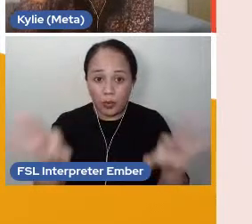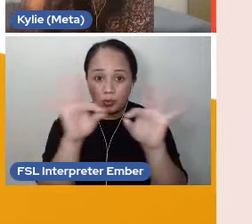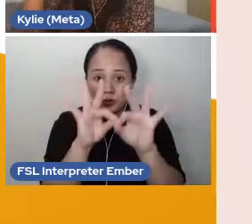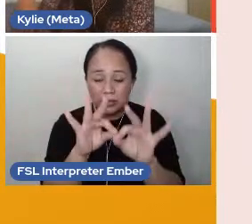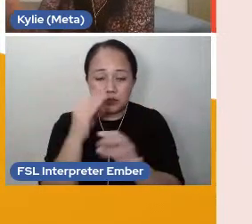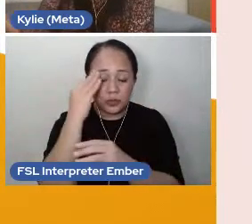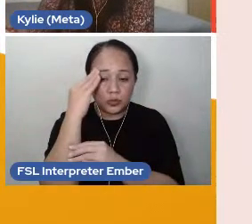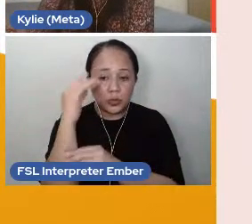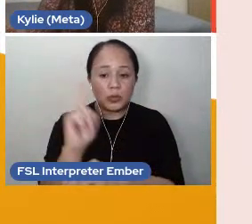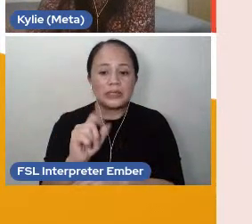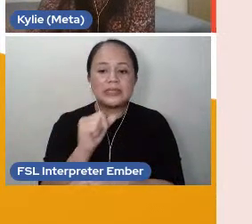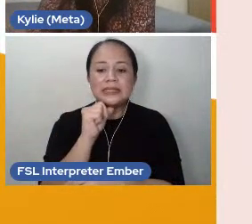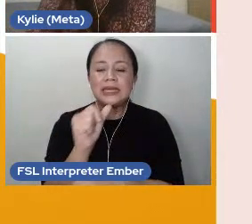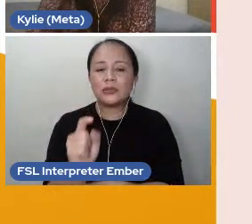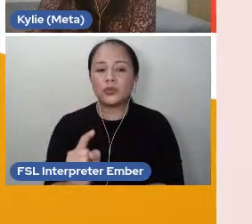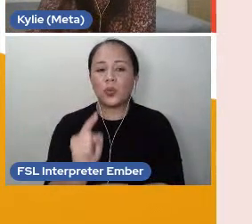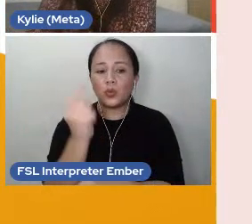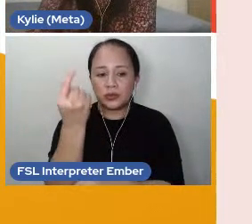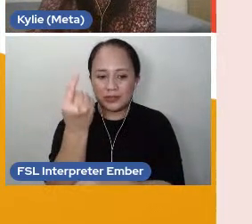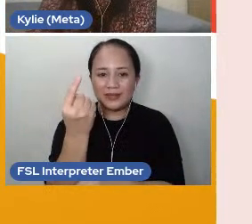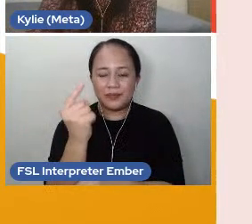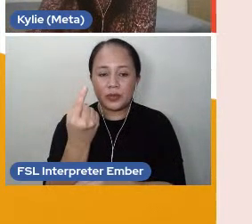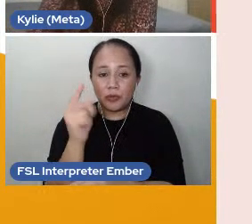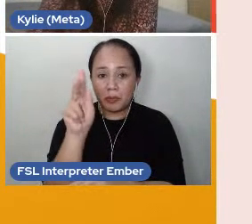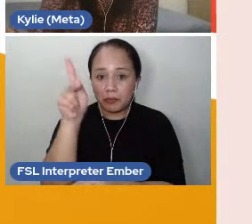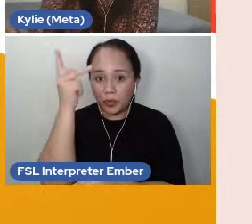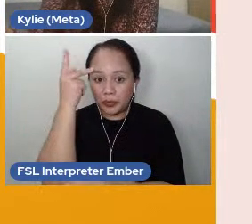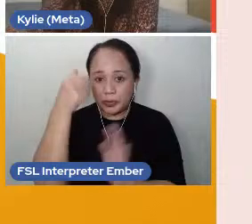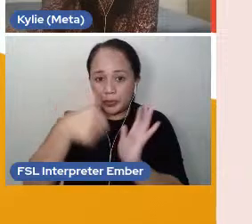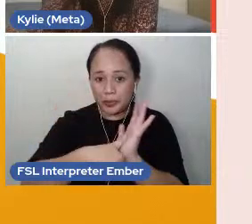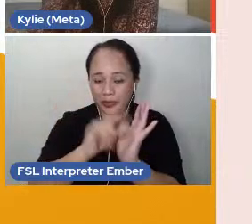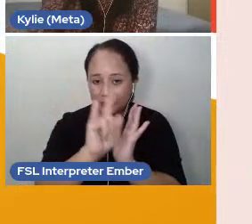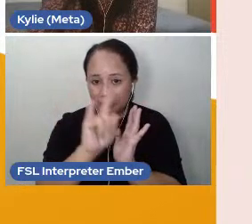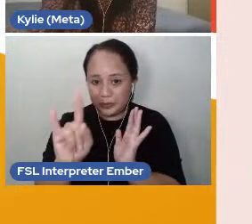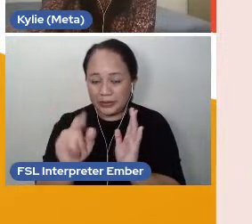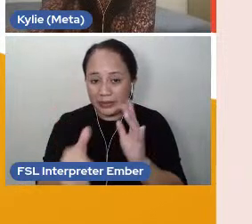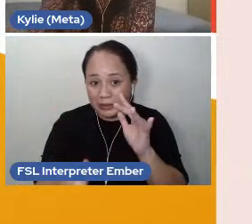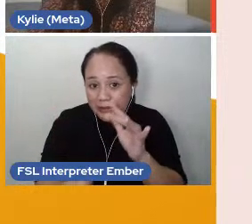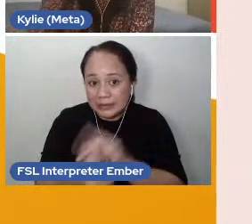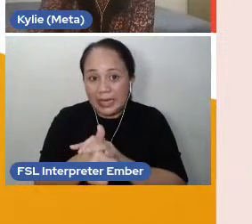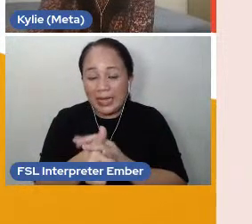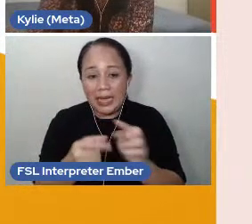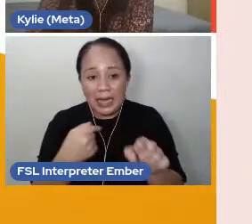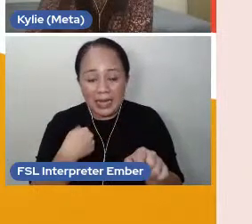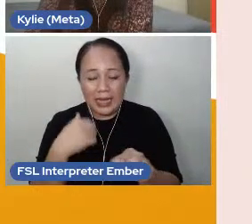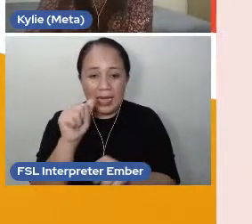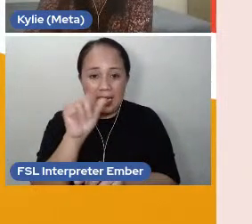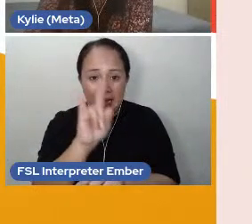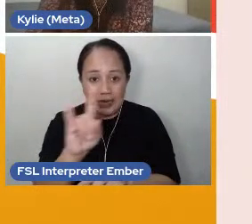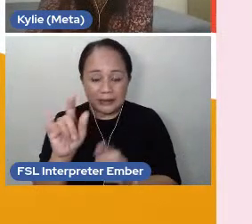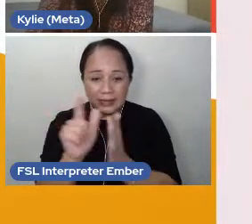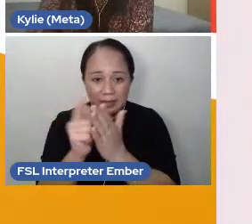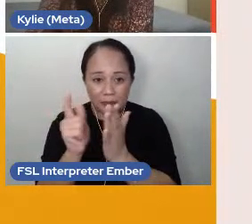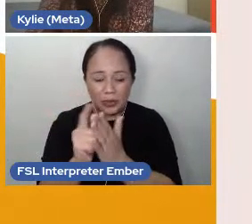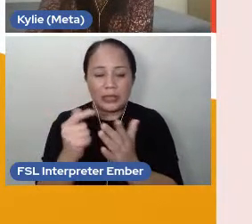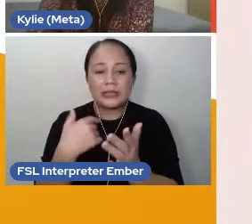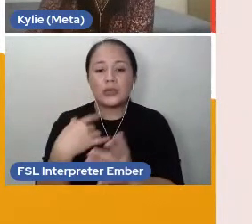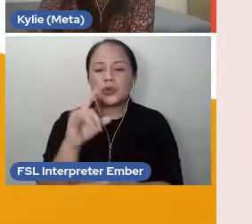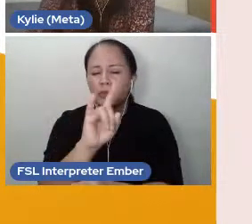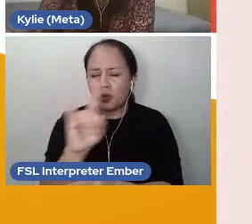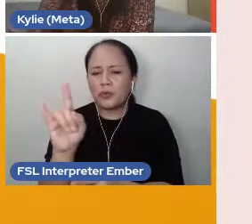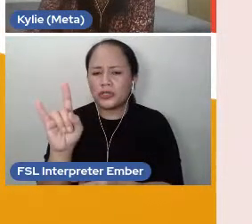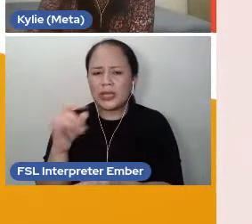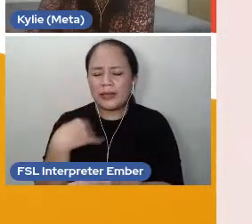though, that it's not only political and electoral ads that appear in the ad library. So commercial advertisers